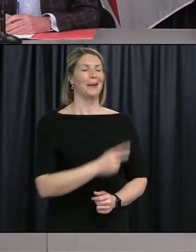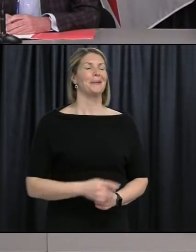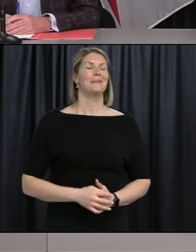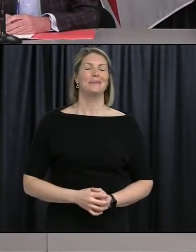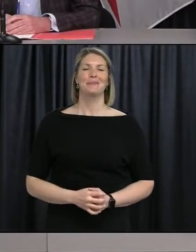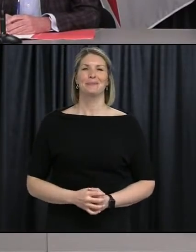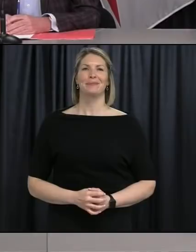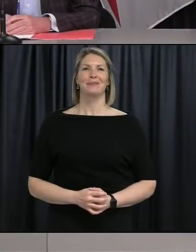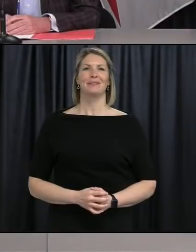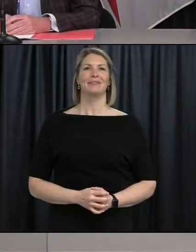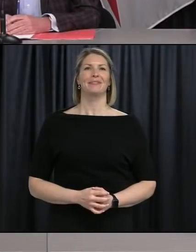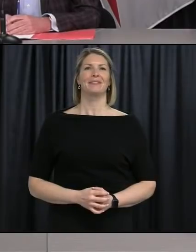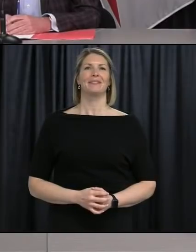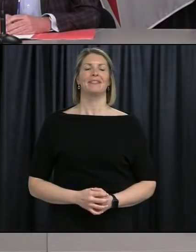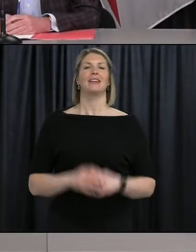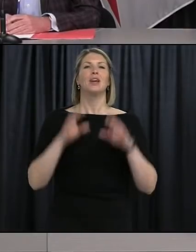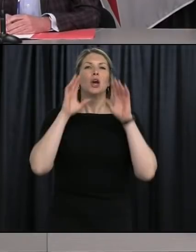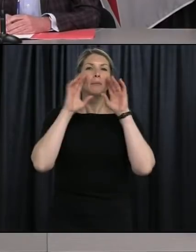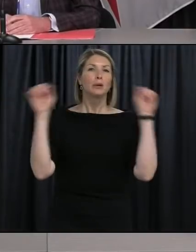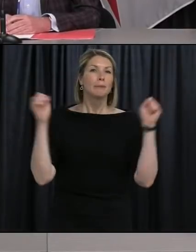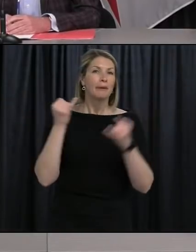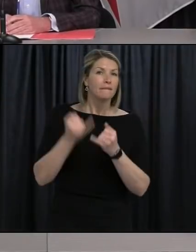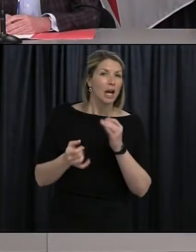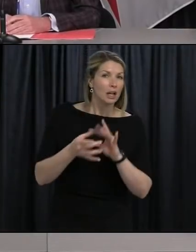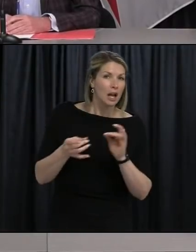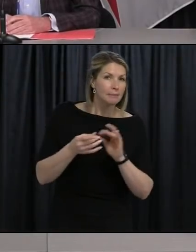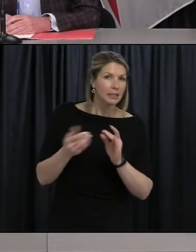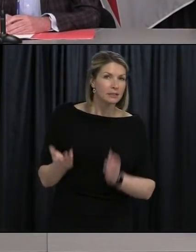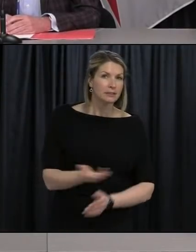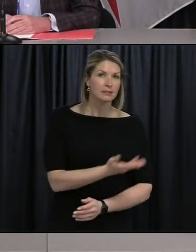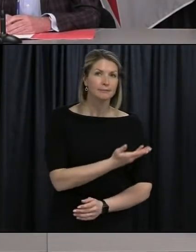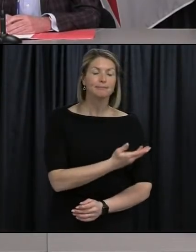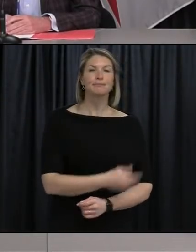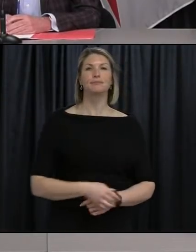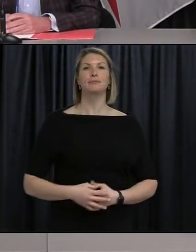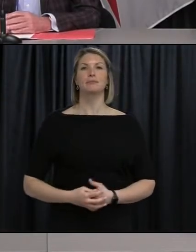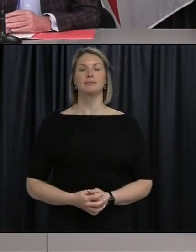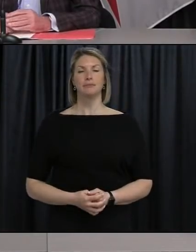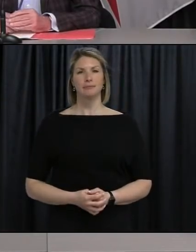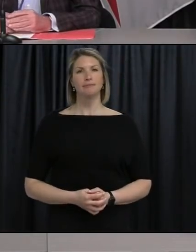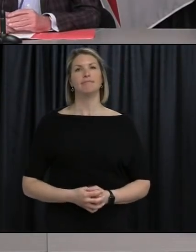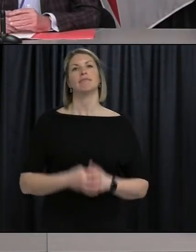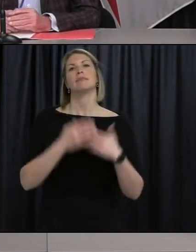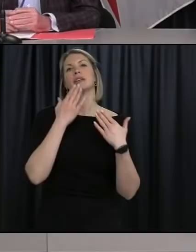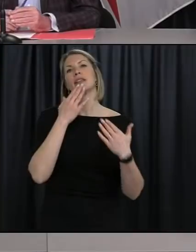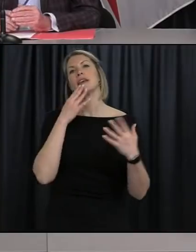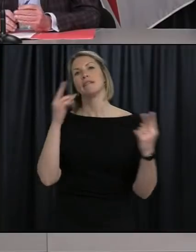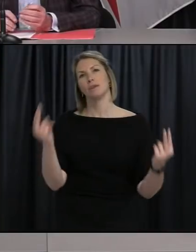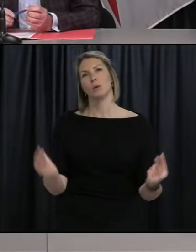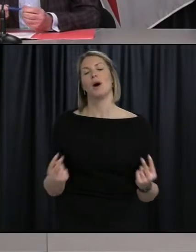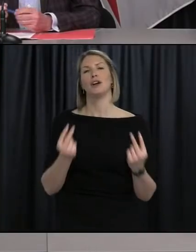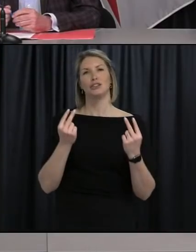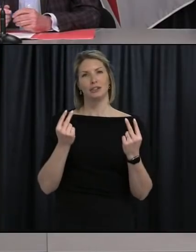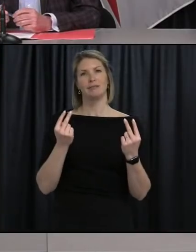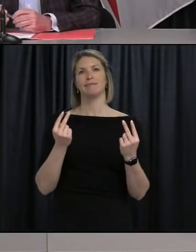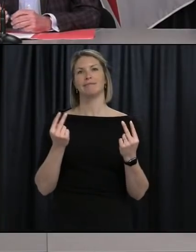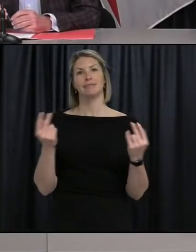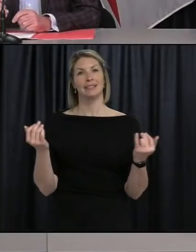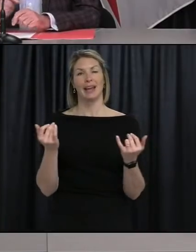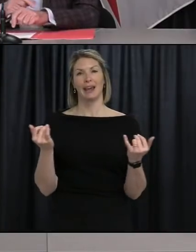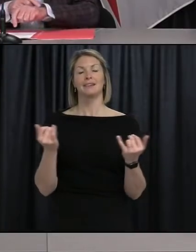Thank you, everyone. Premier, do you have any final comments for today? Well, thank you all for joining us here